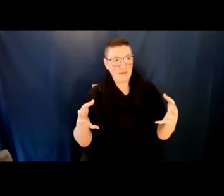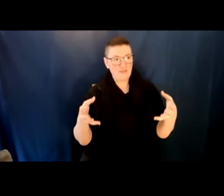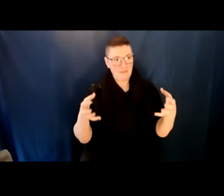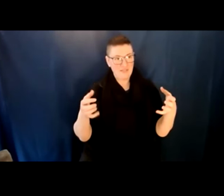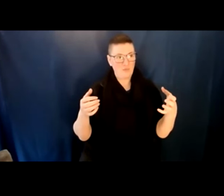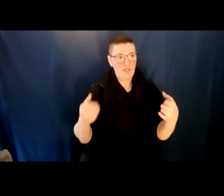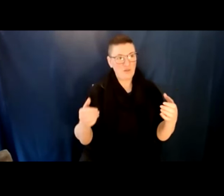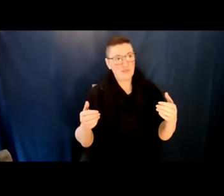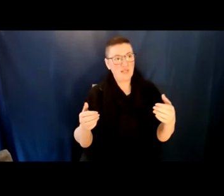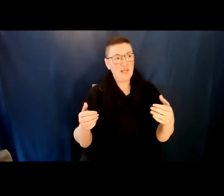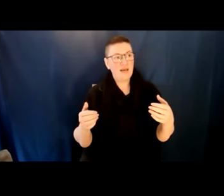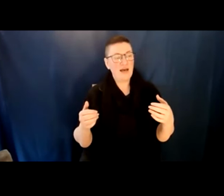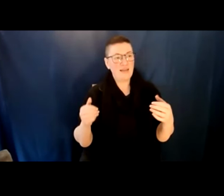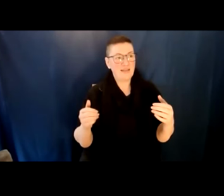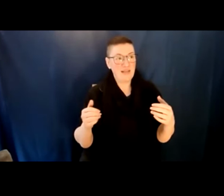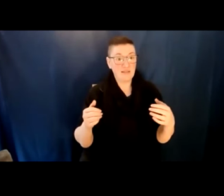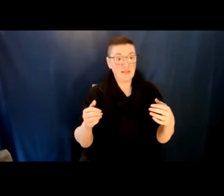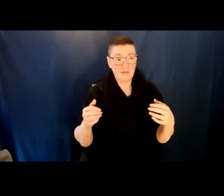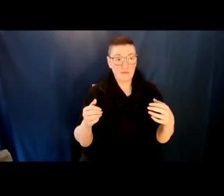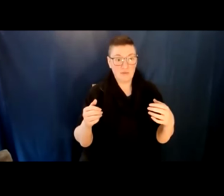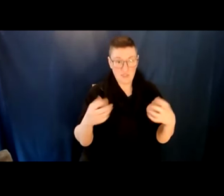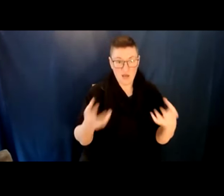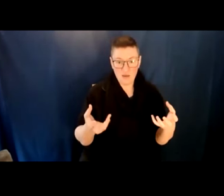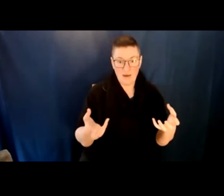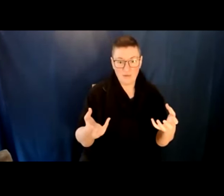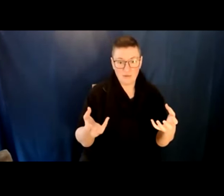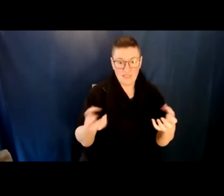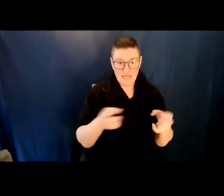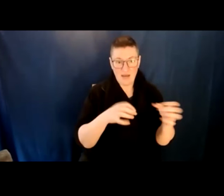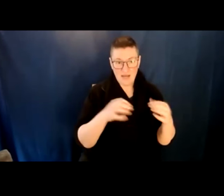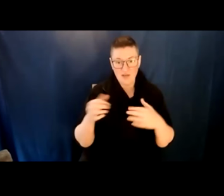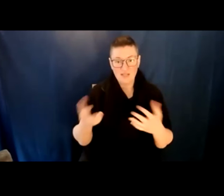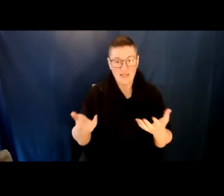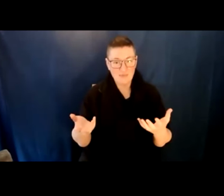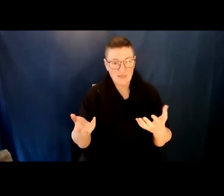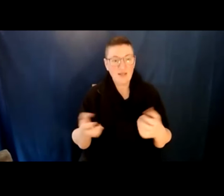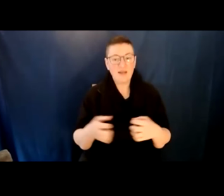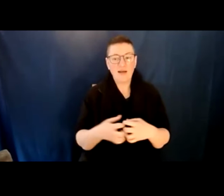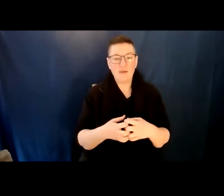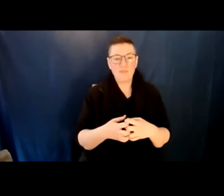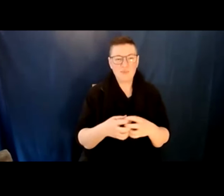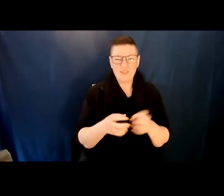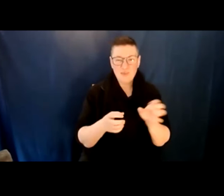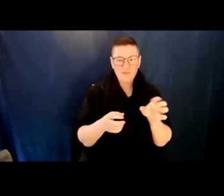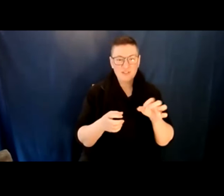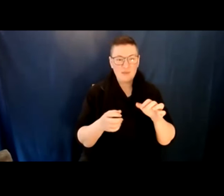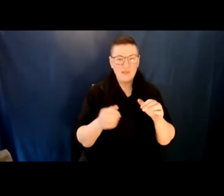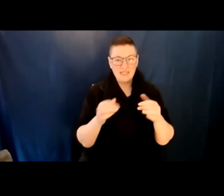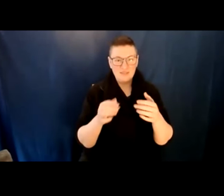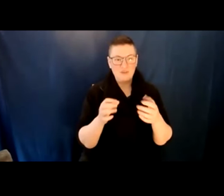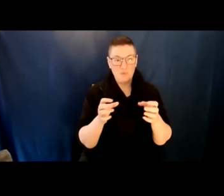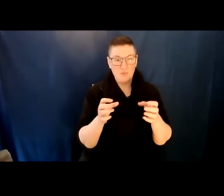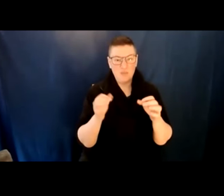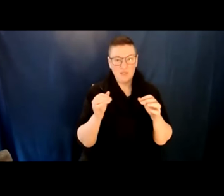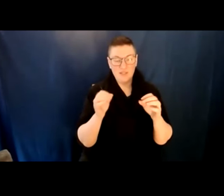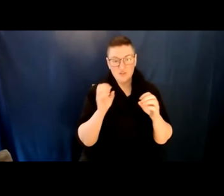diverse language families, we use ESLs to talk about the same kinds of concepts. The specific metaphors might be a little